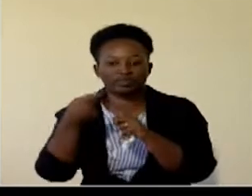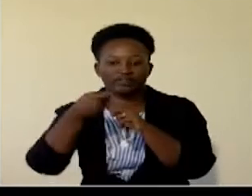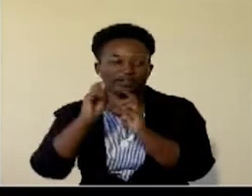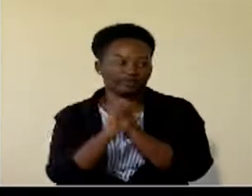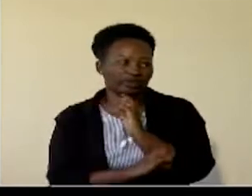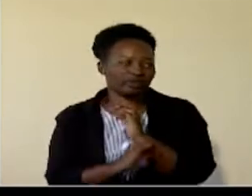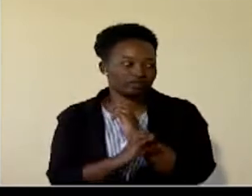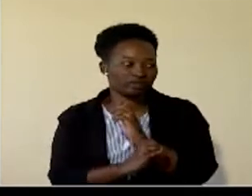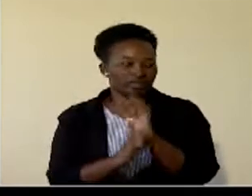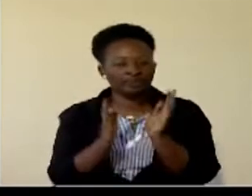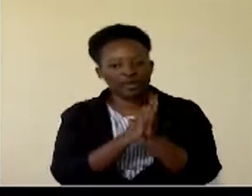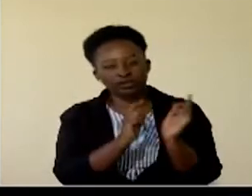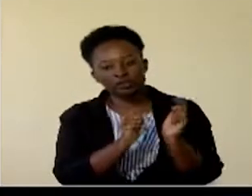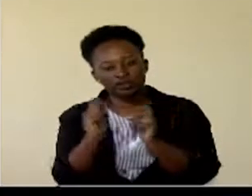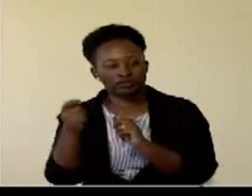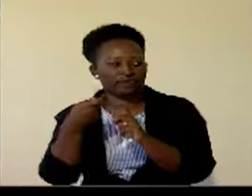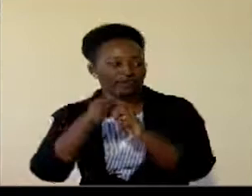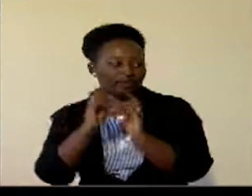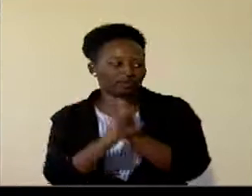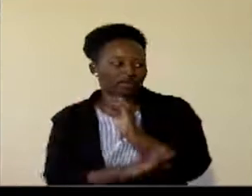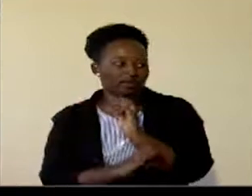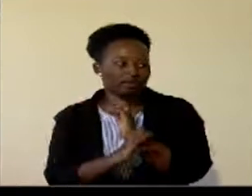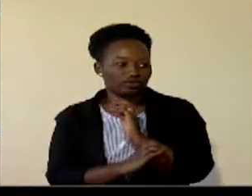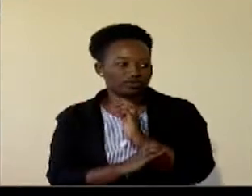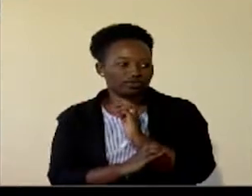country. And transfer from the country